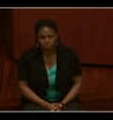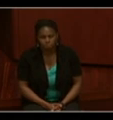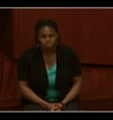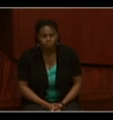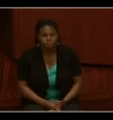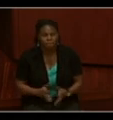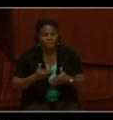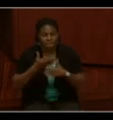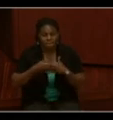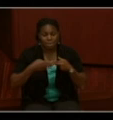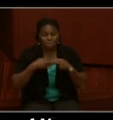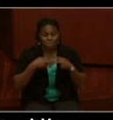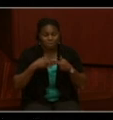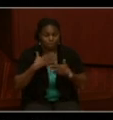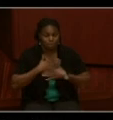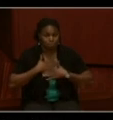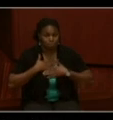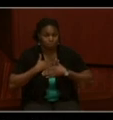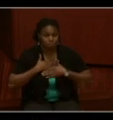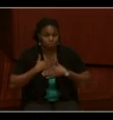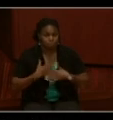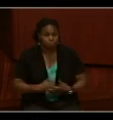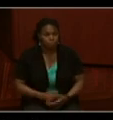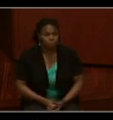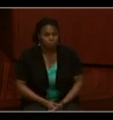Next slide, please.